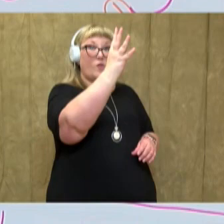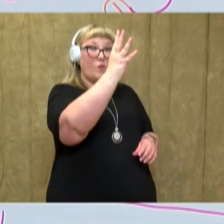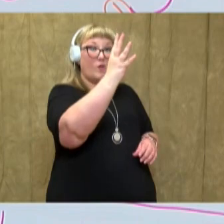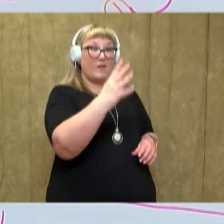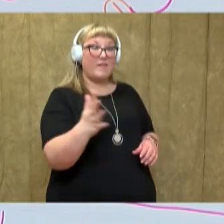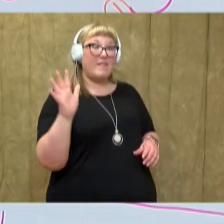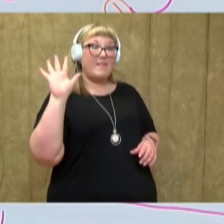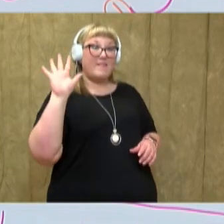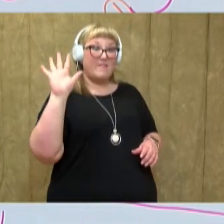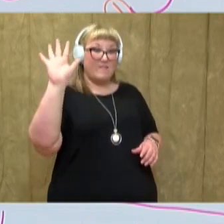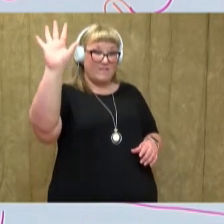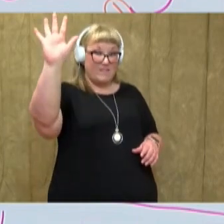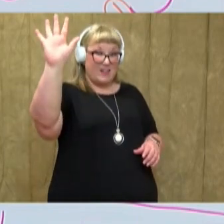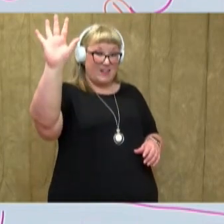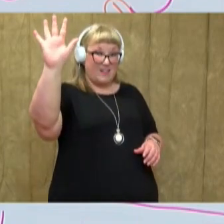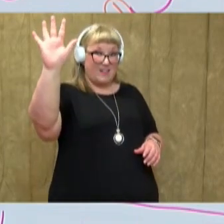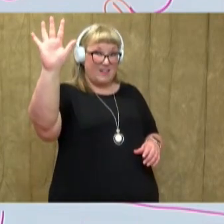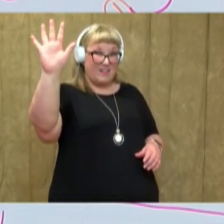4,